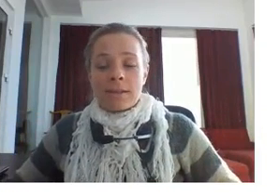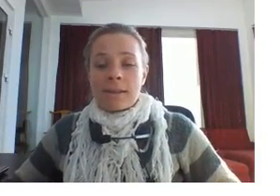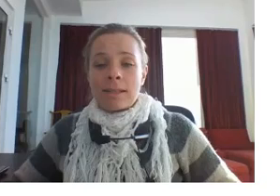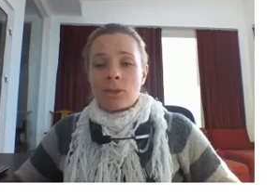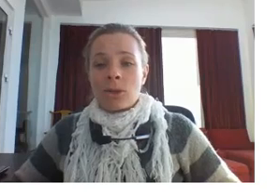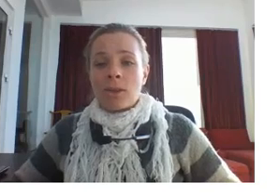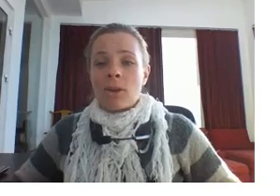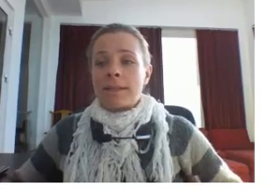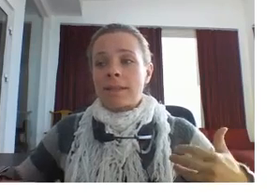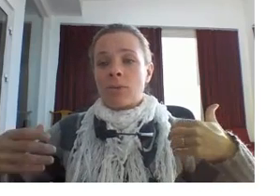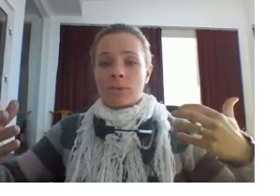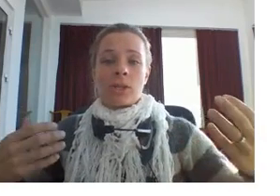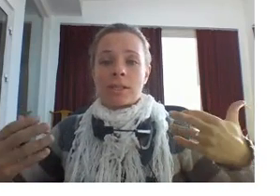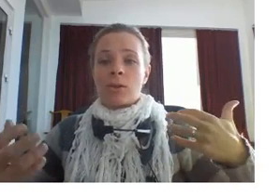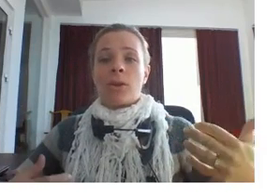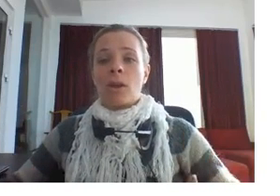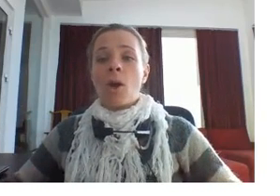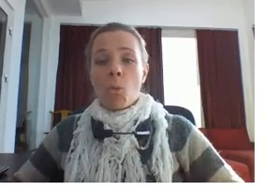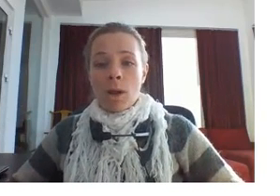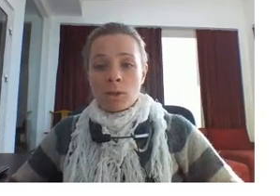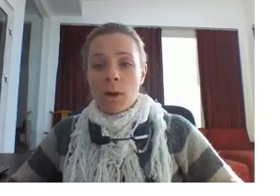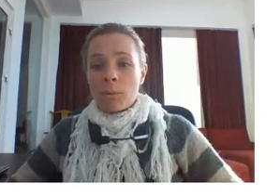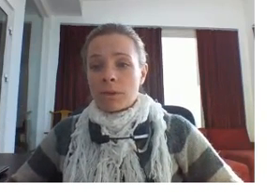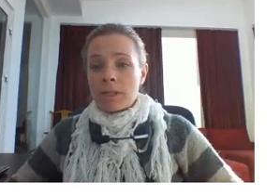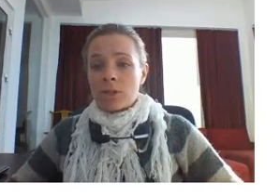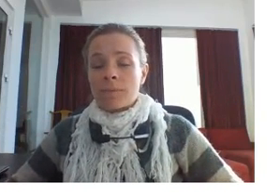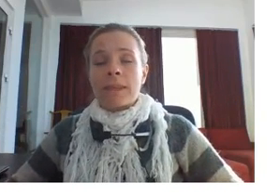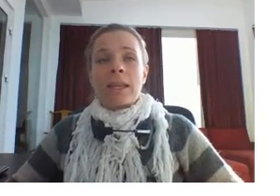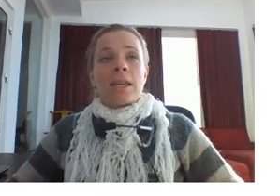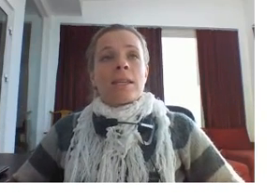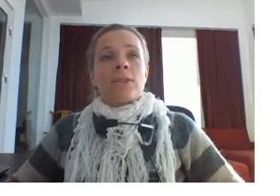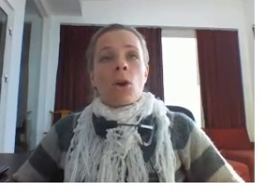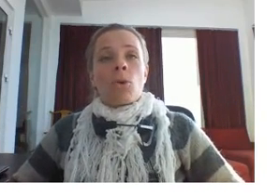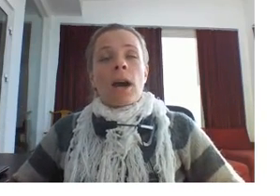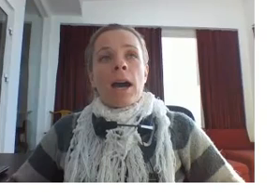kind of exercises together instead of just learning one-to-one with the teacher.